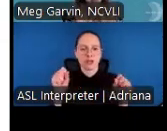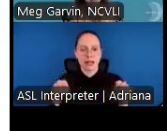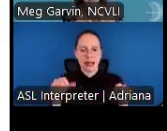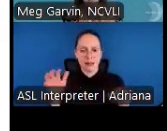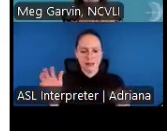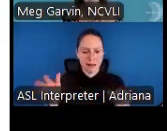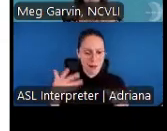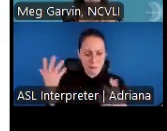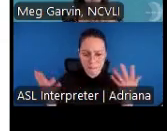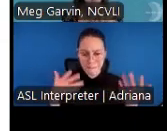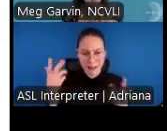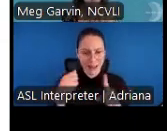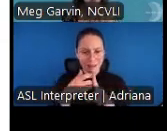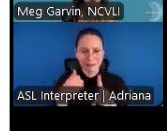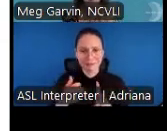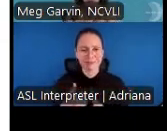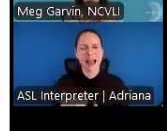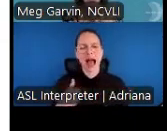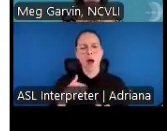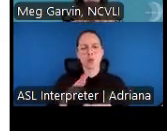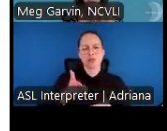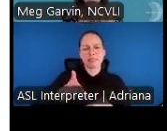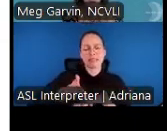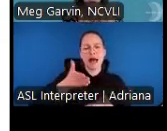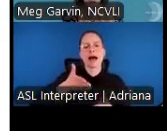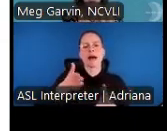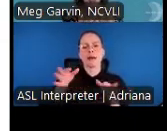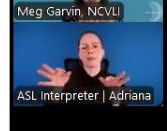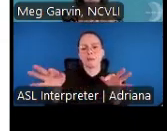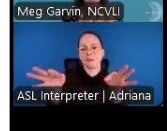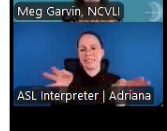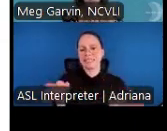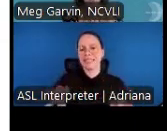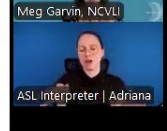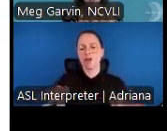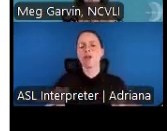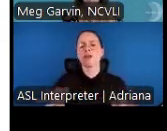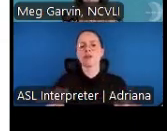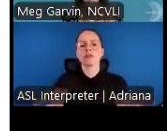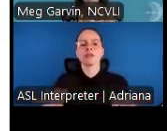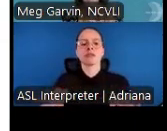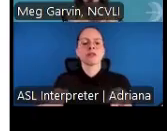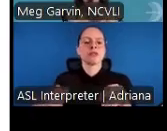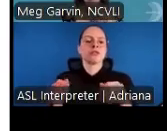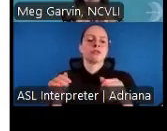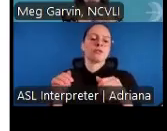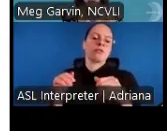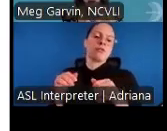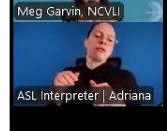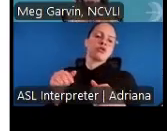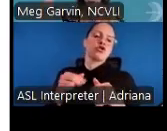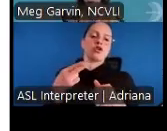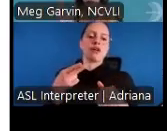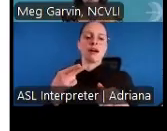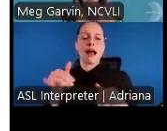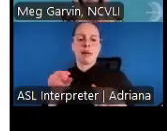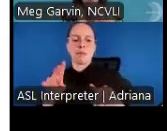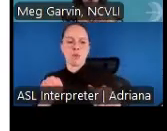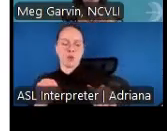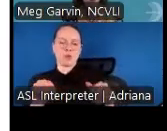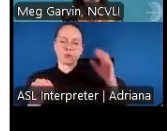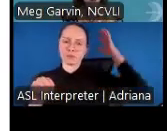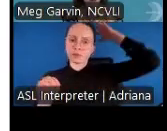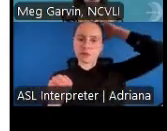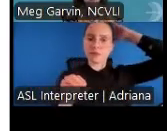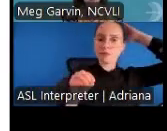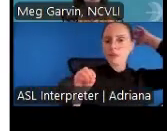stop us on the details of the hypo unless you want to turn towards it, and have you each share one thought, and then we're going to turn to questions.